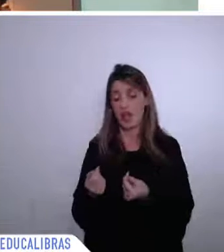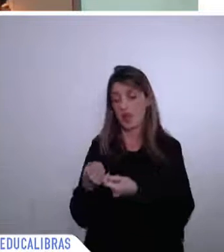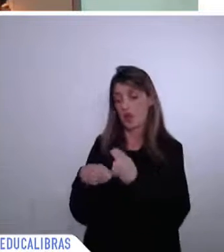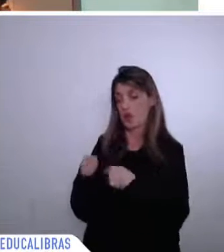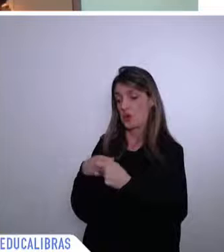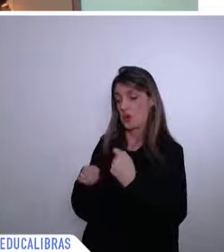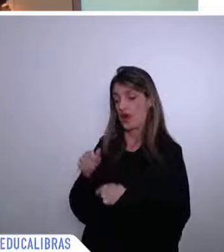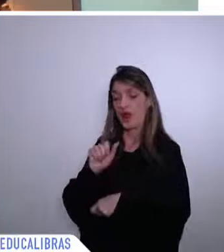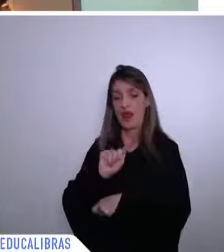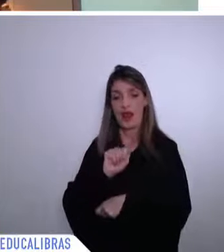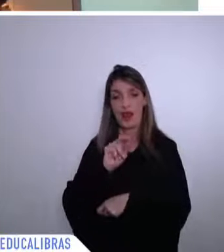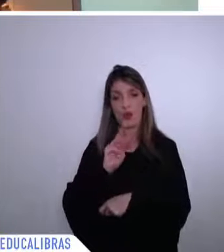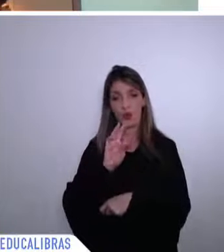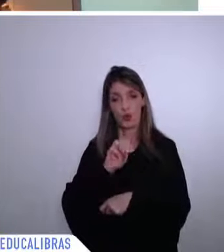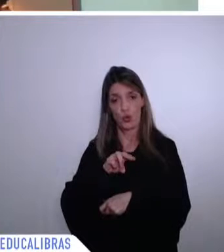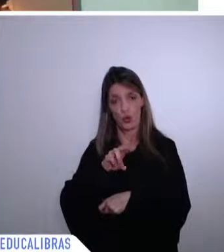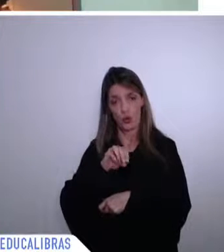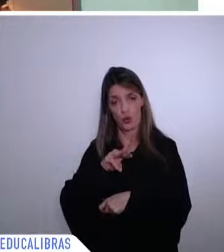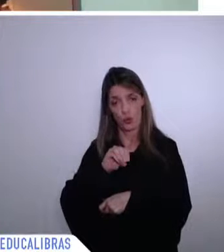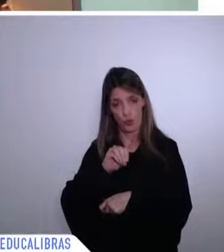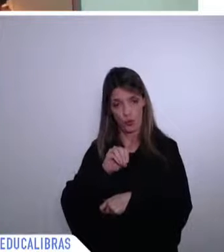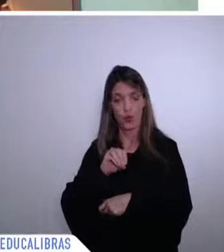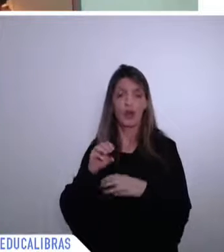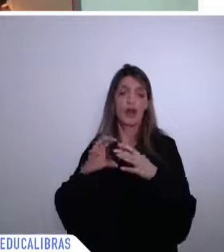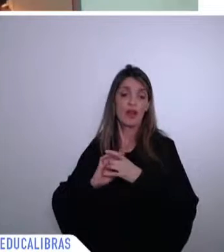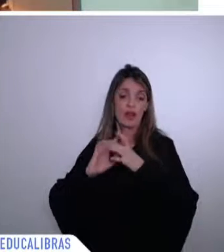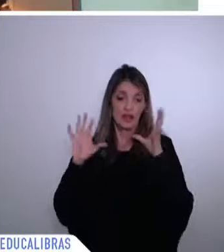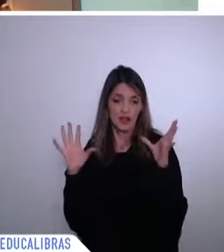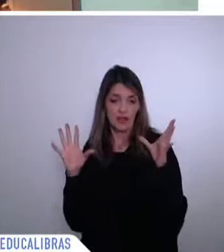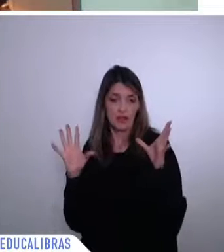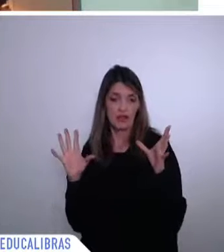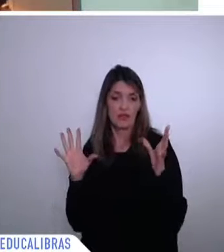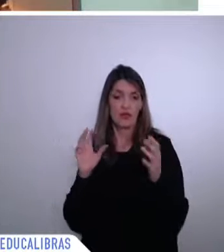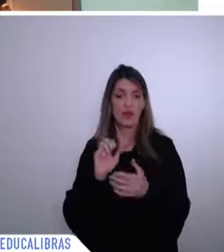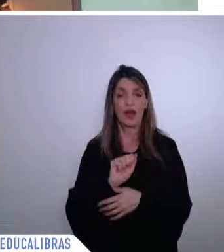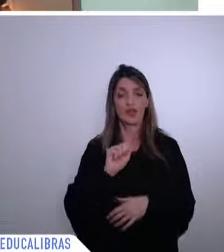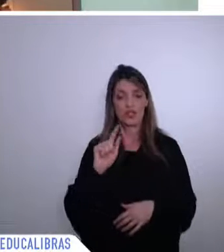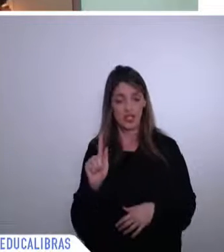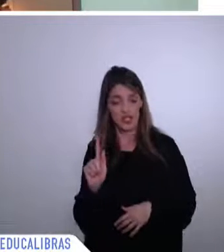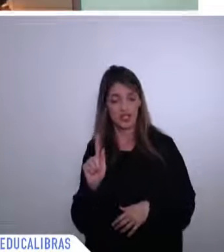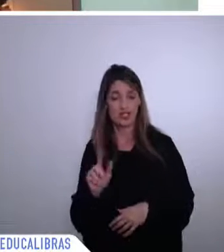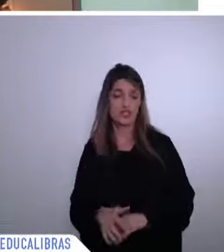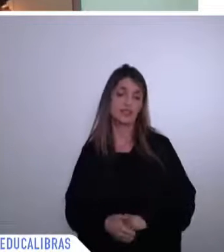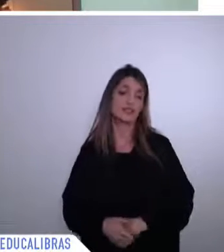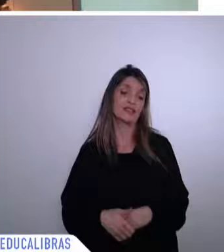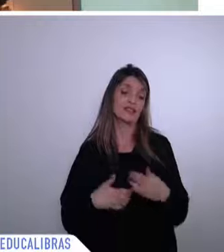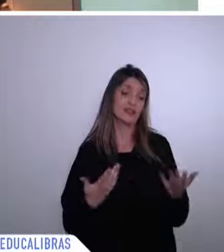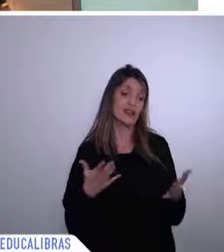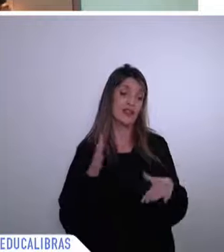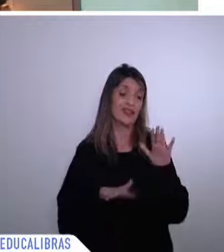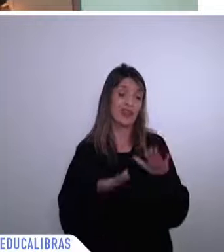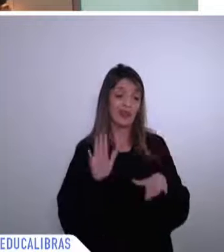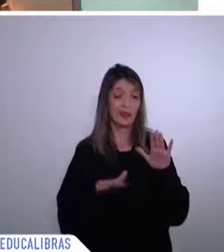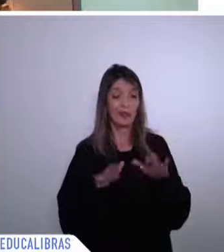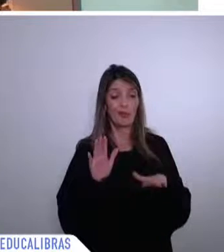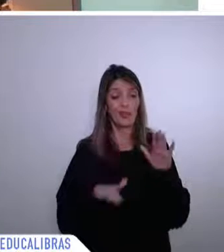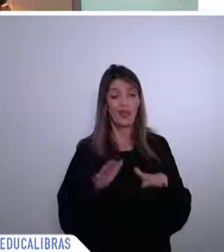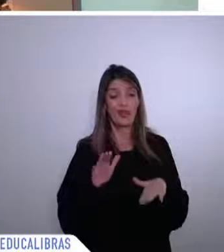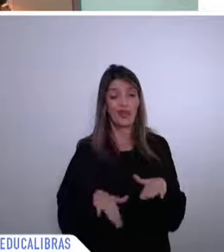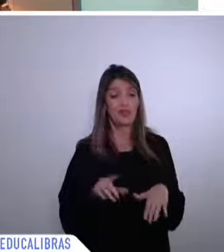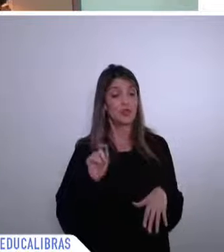possibility of this homo economicus that makes decisions, that has agency over